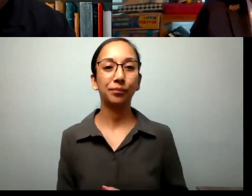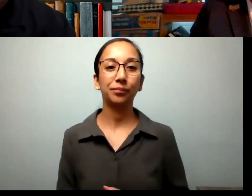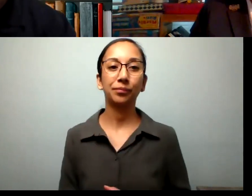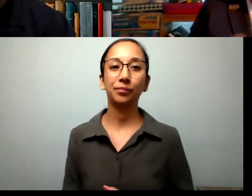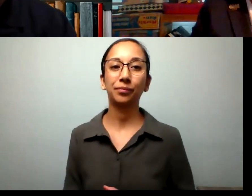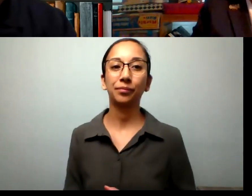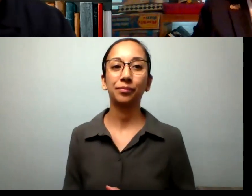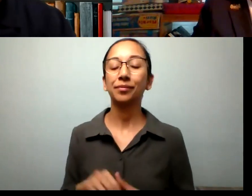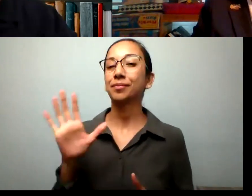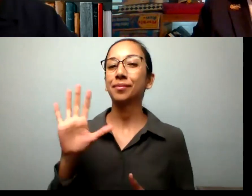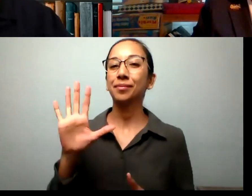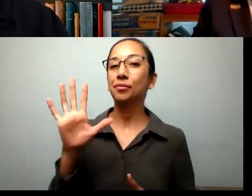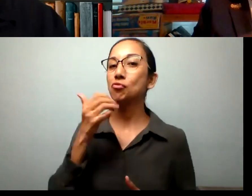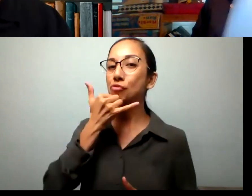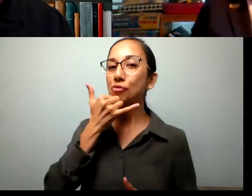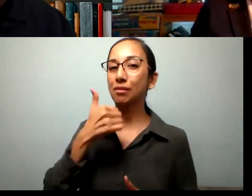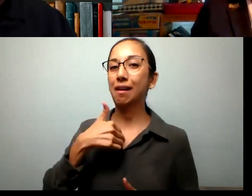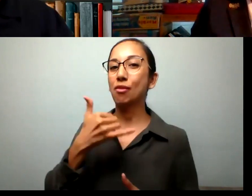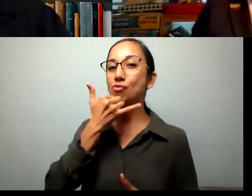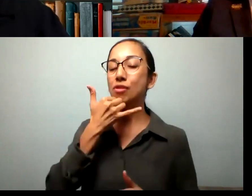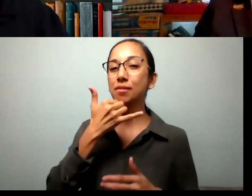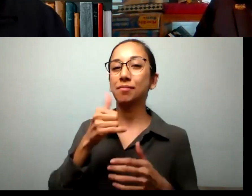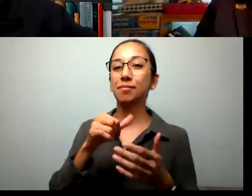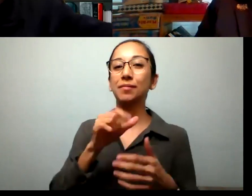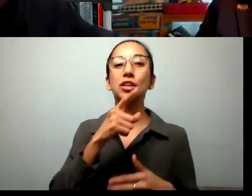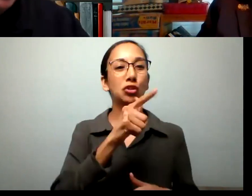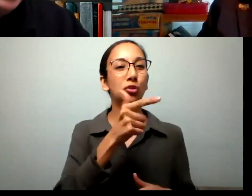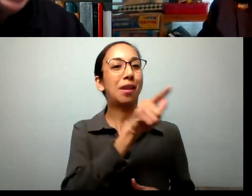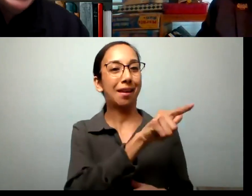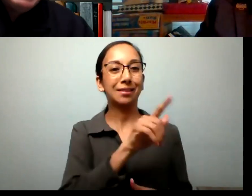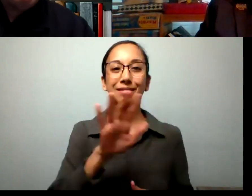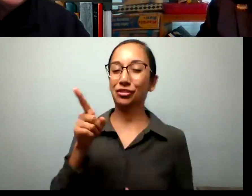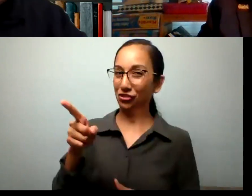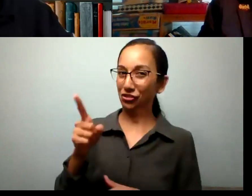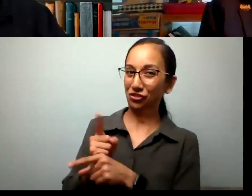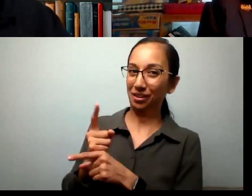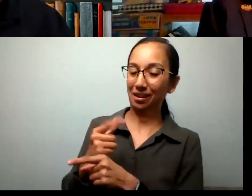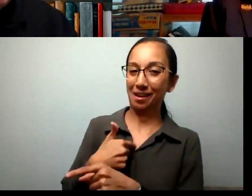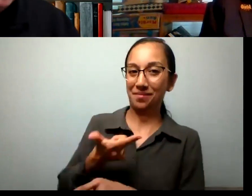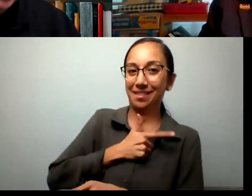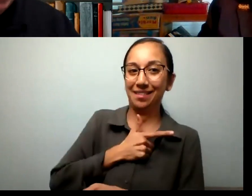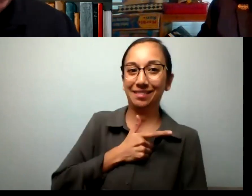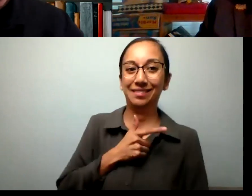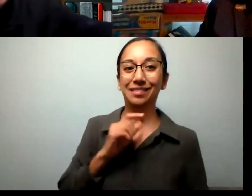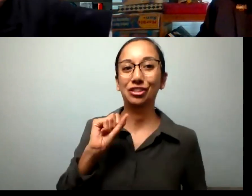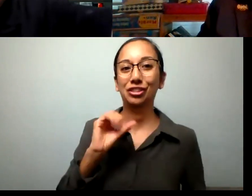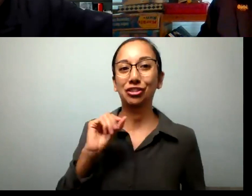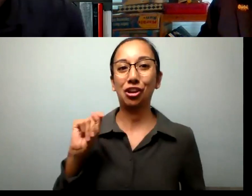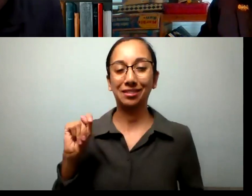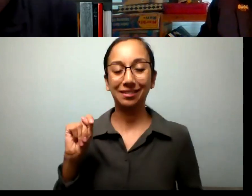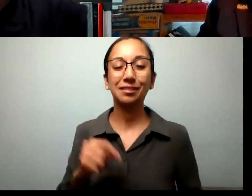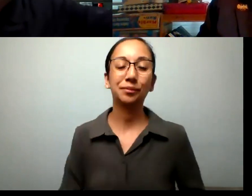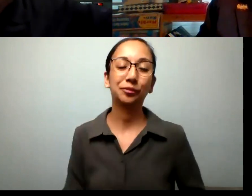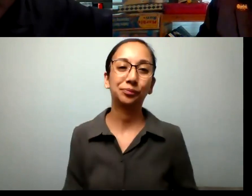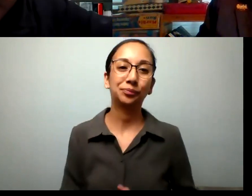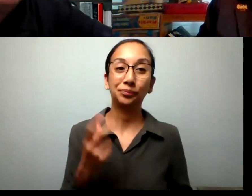No, I take that back, Jackie. I was on the wrong. I think you're next. You are so right. I am next. Thank you so much.